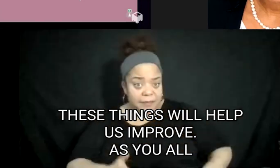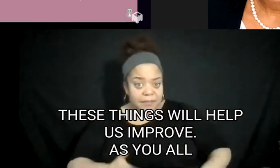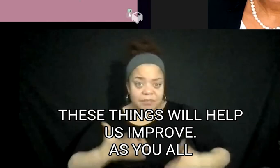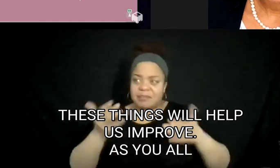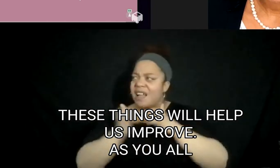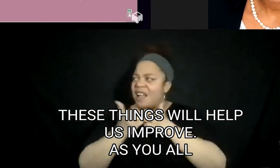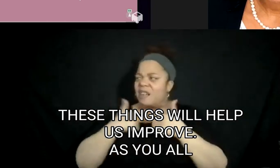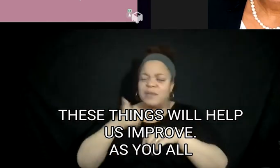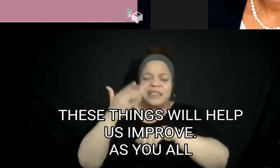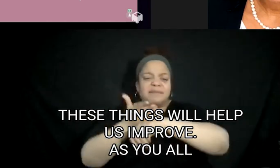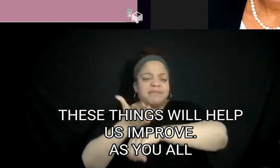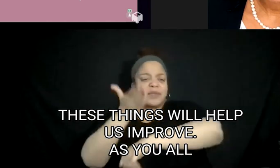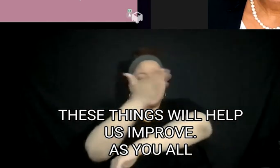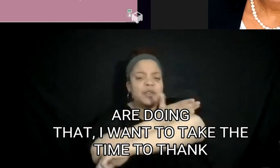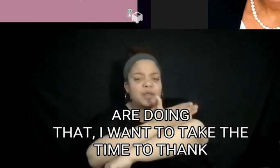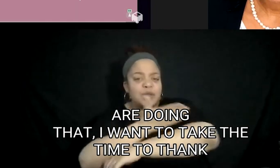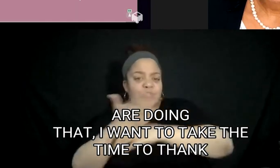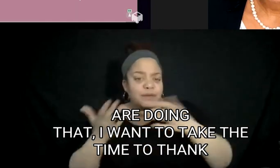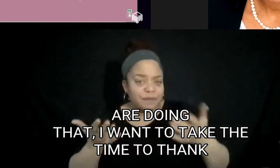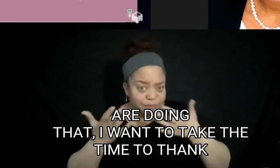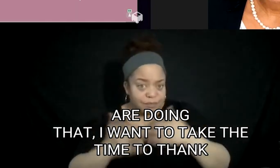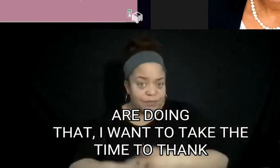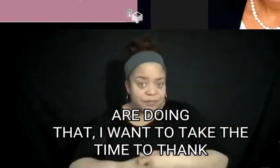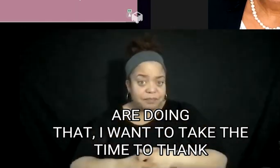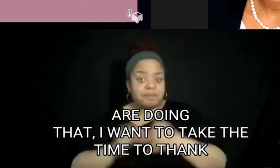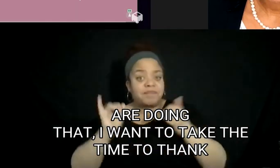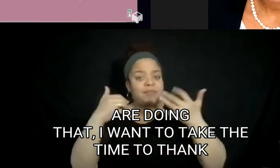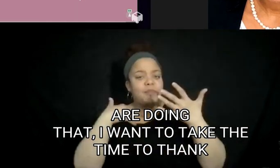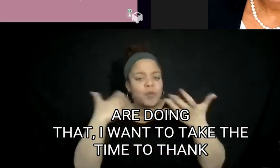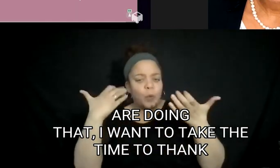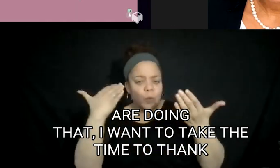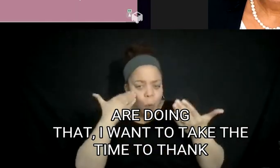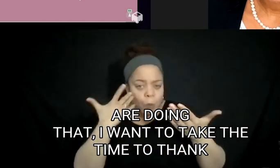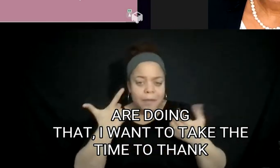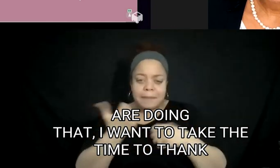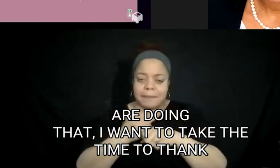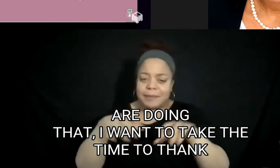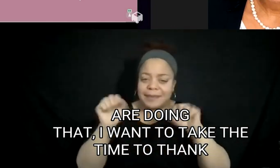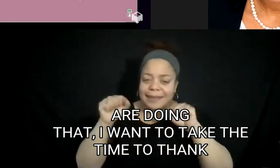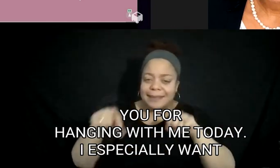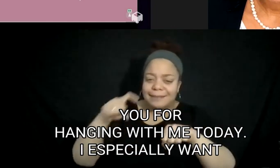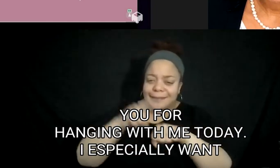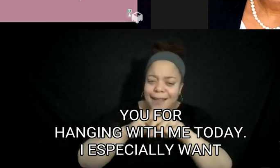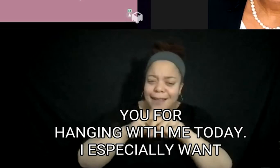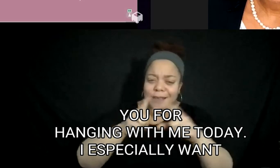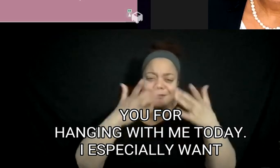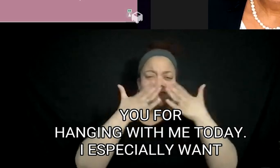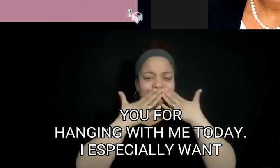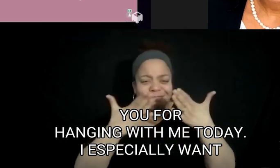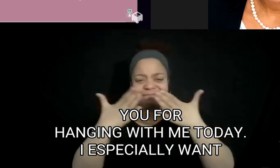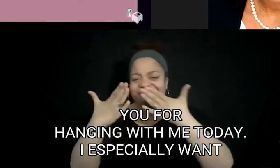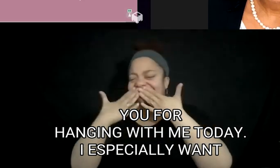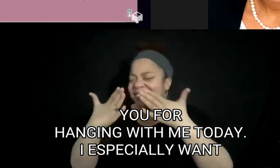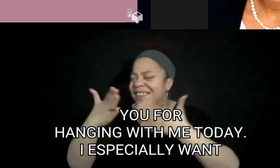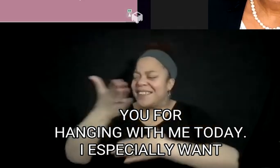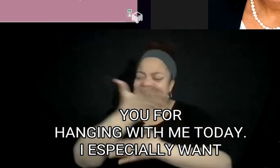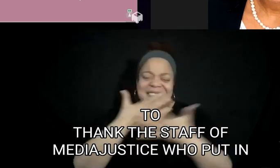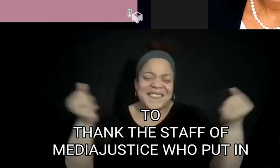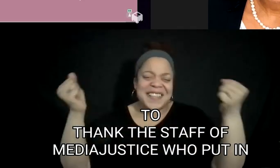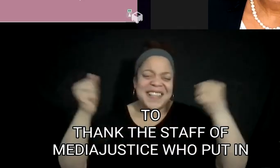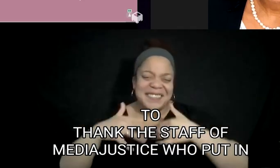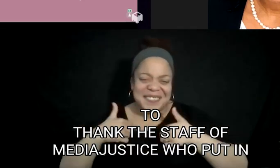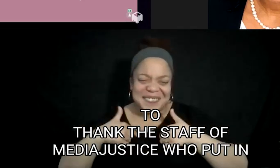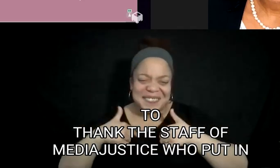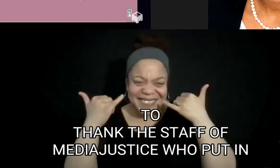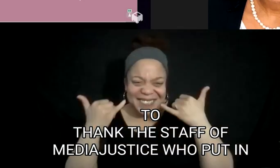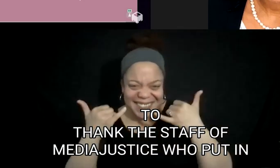I especially want to thank the staff of Media Justice who put in a lot of work to produce this Media Justice Fundamental series. I